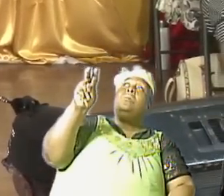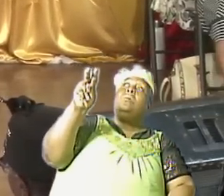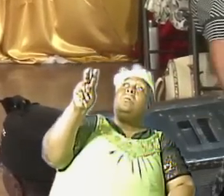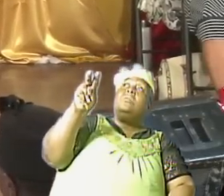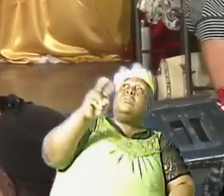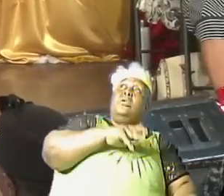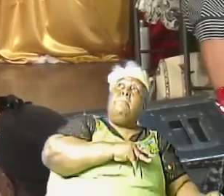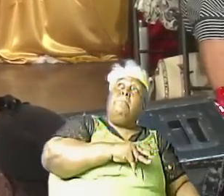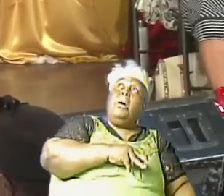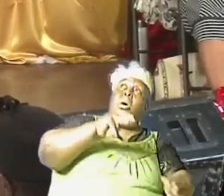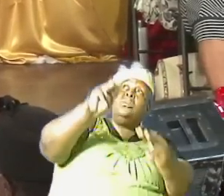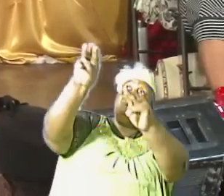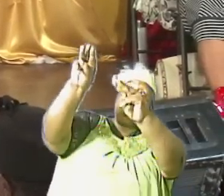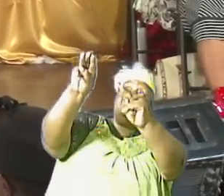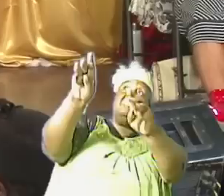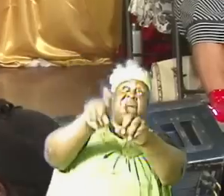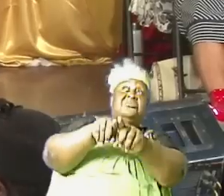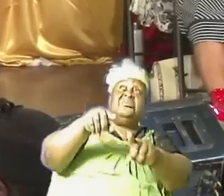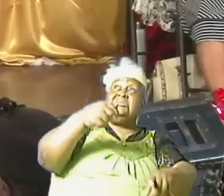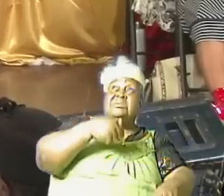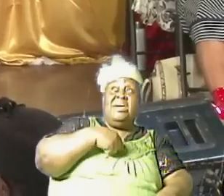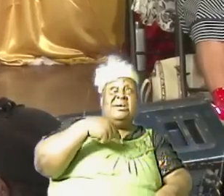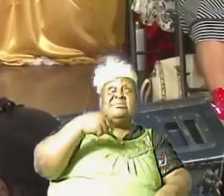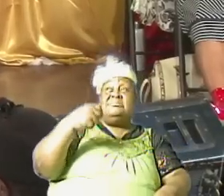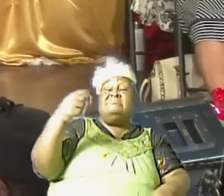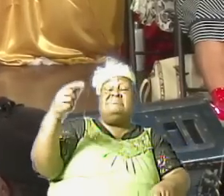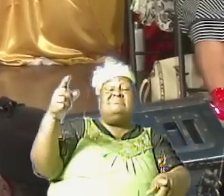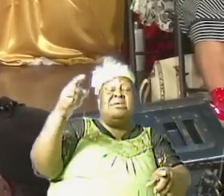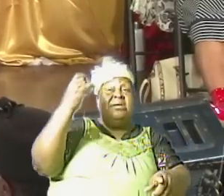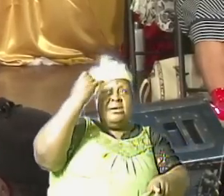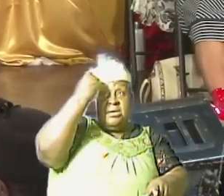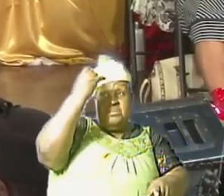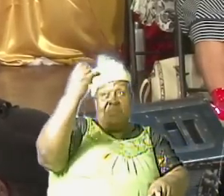the mountain, he said, just as I imagined.